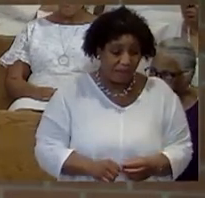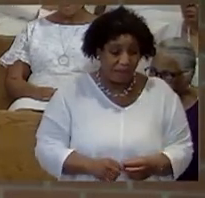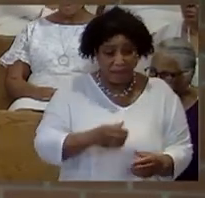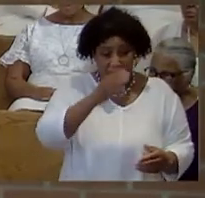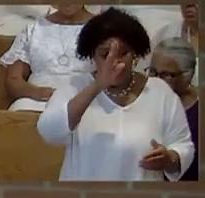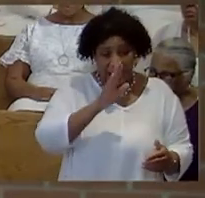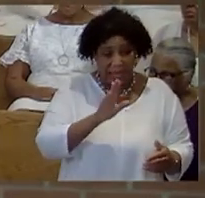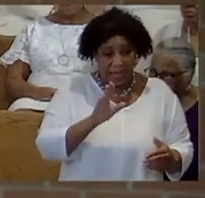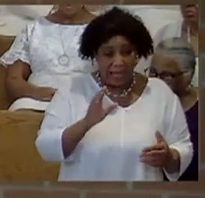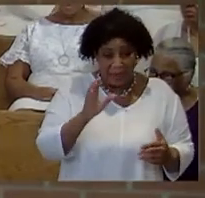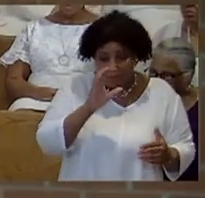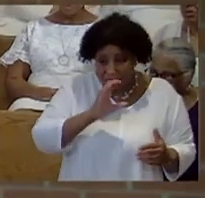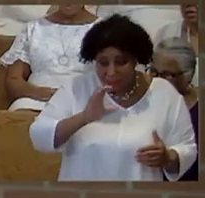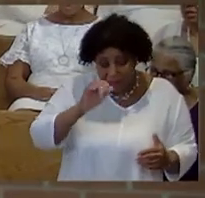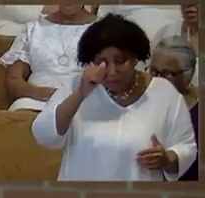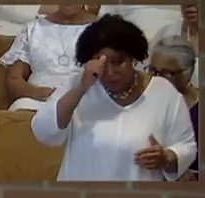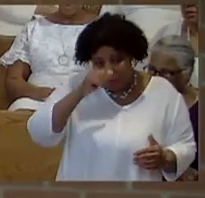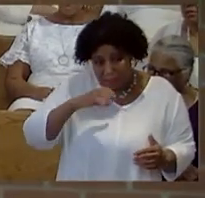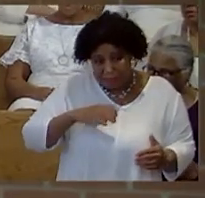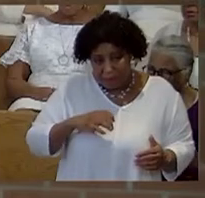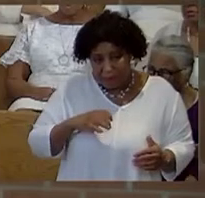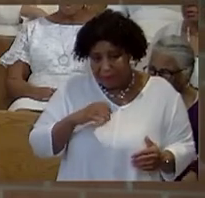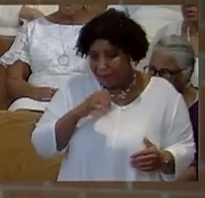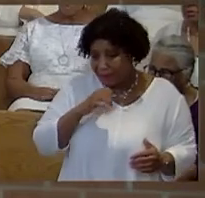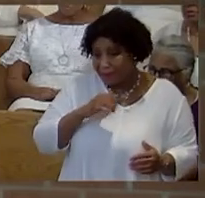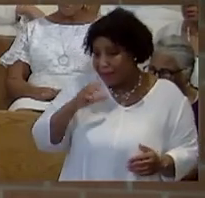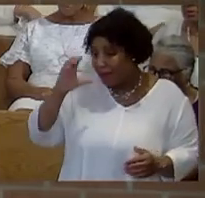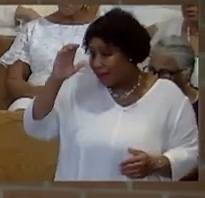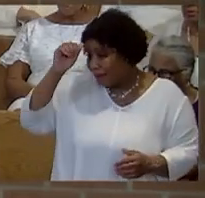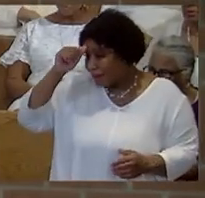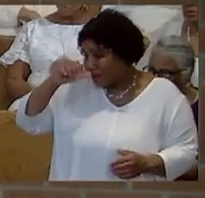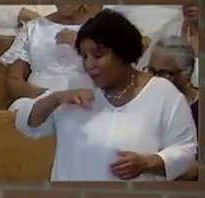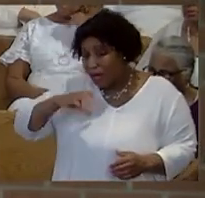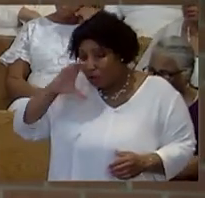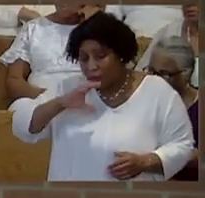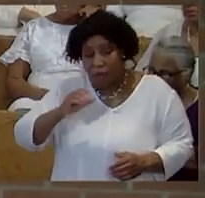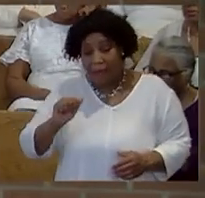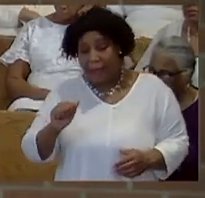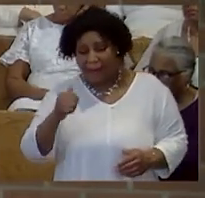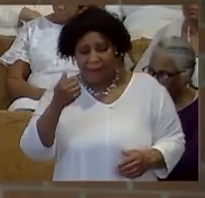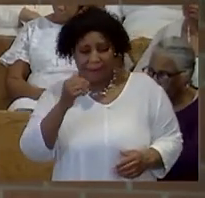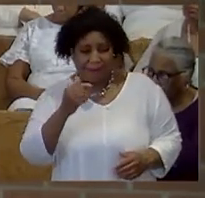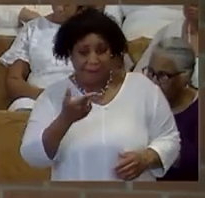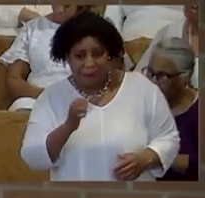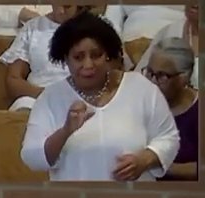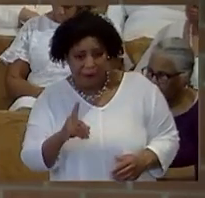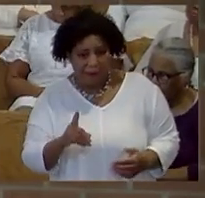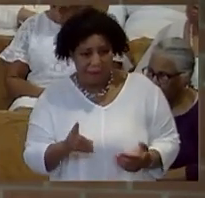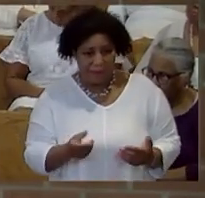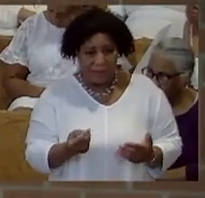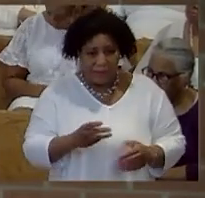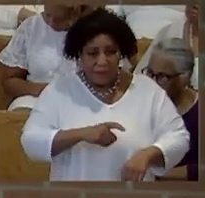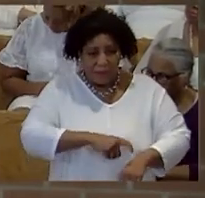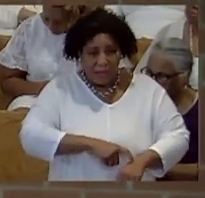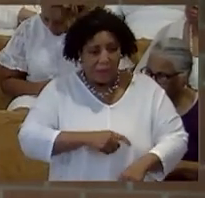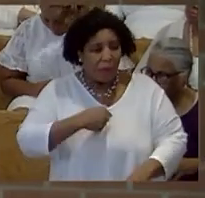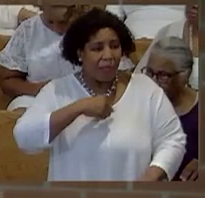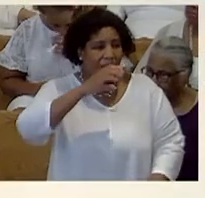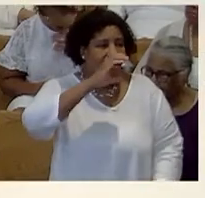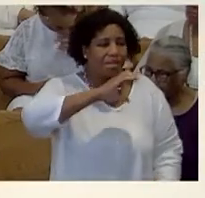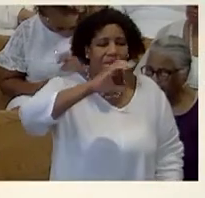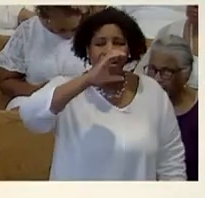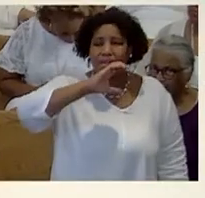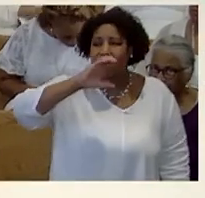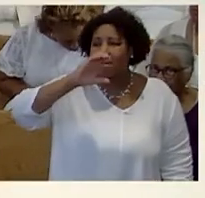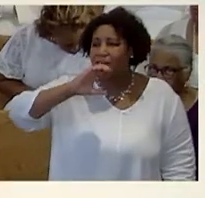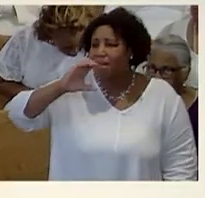God seeking man, not man seeking a God. Because many times we seek gods